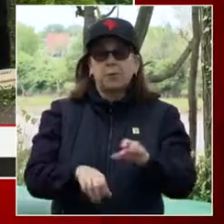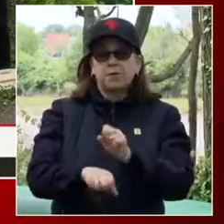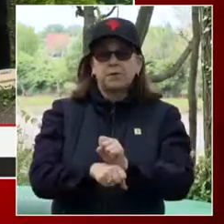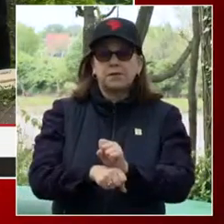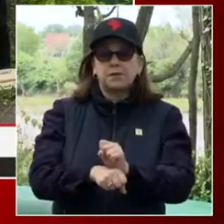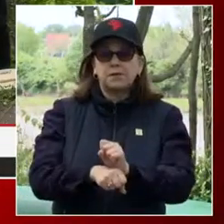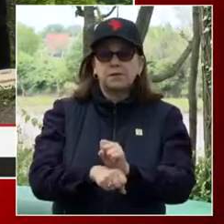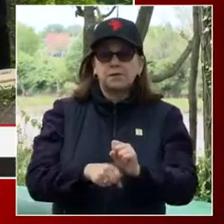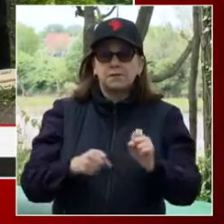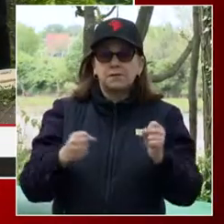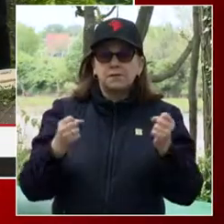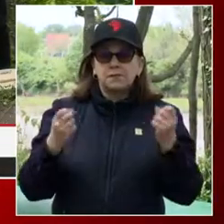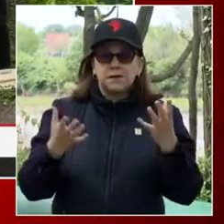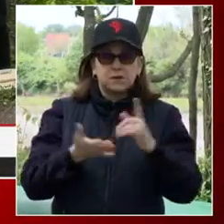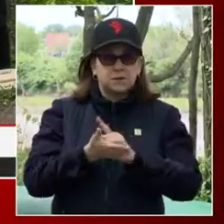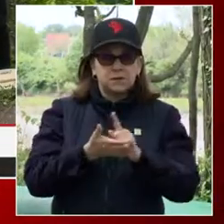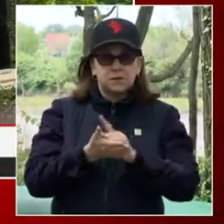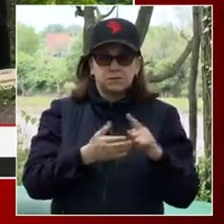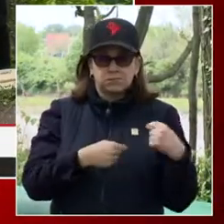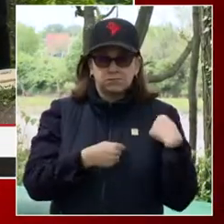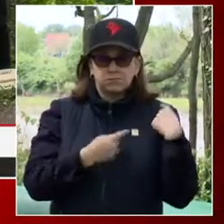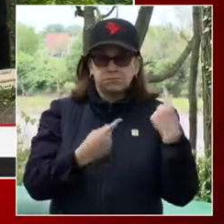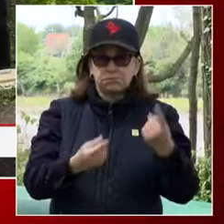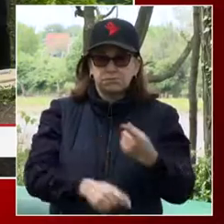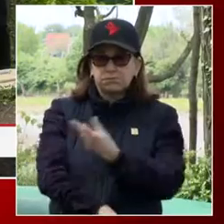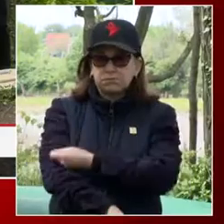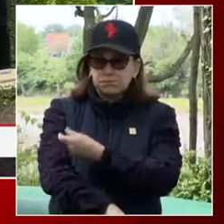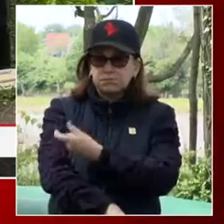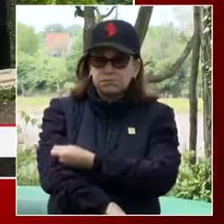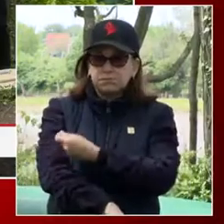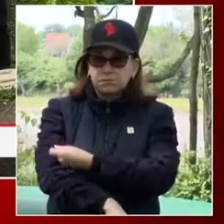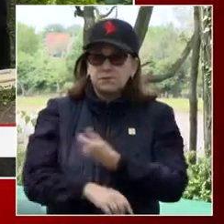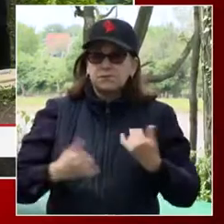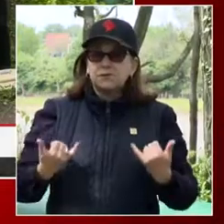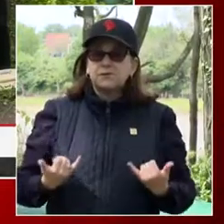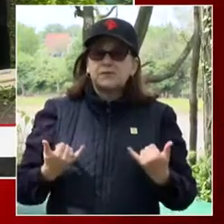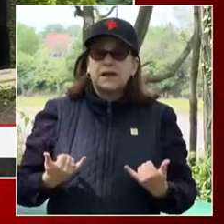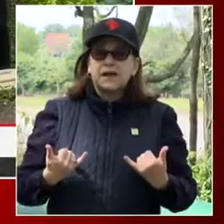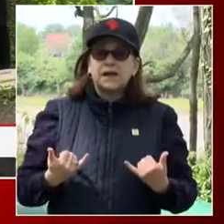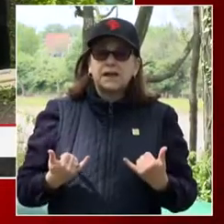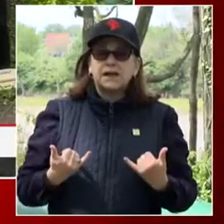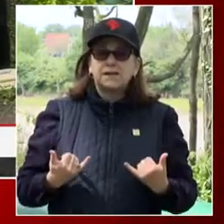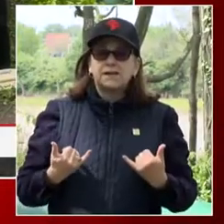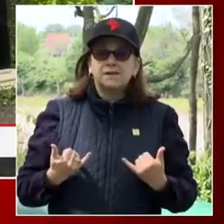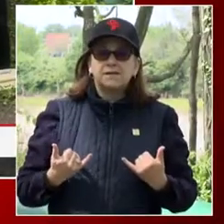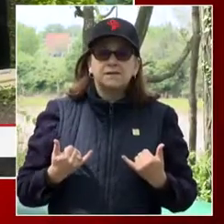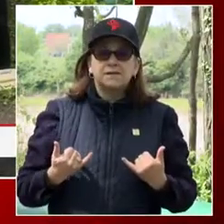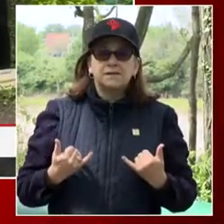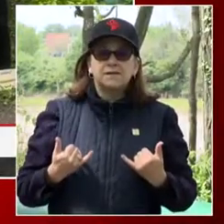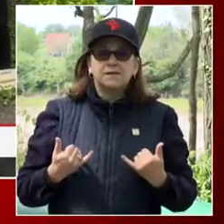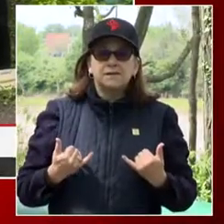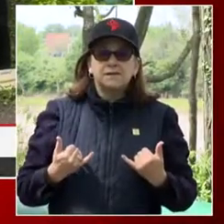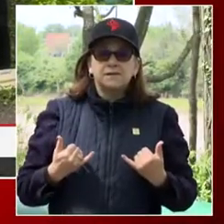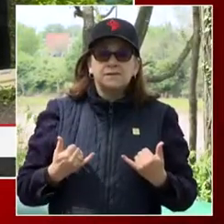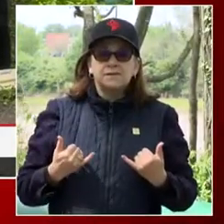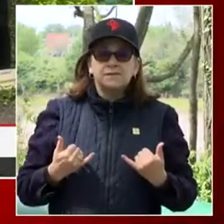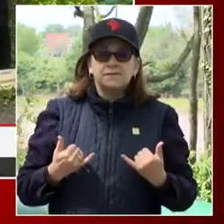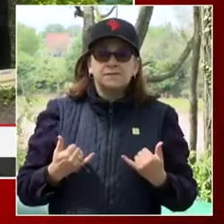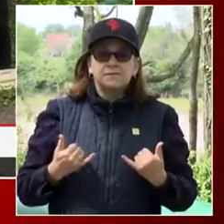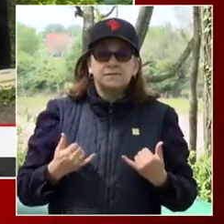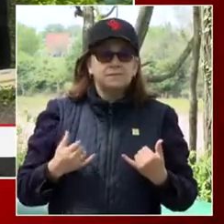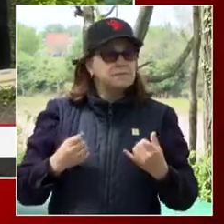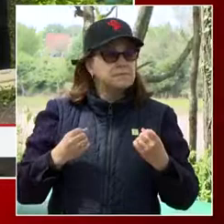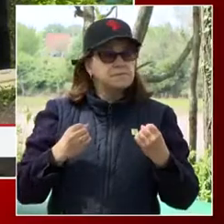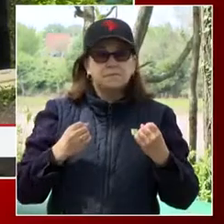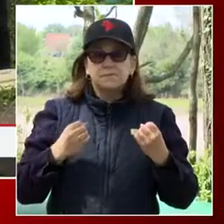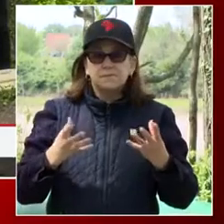for many weeks now as well. We think today that every person in the portal would